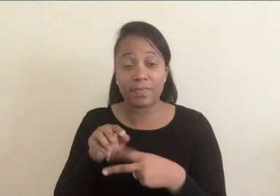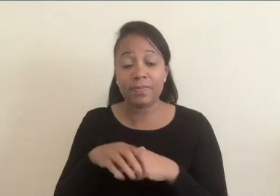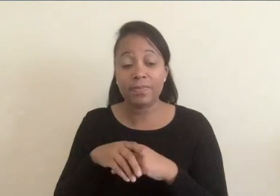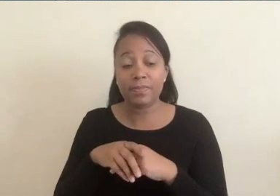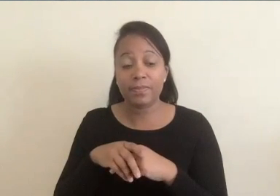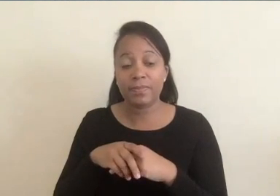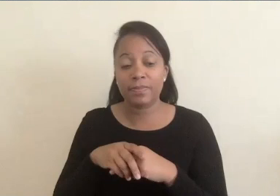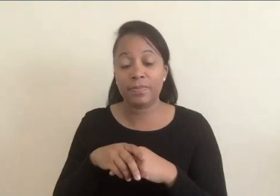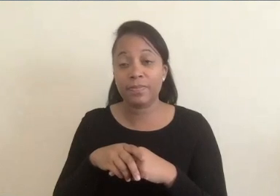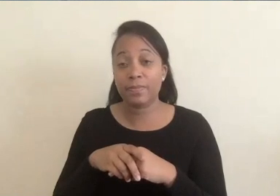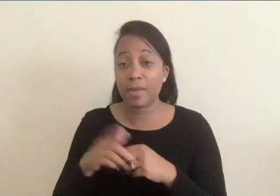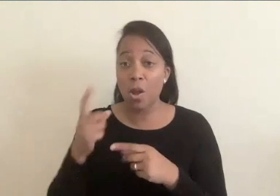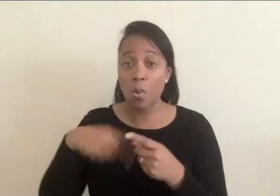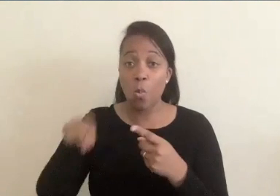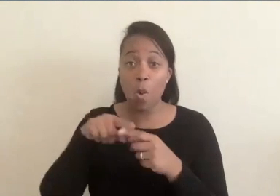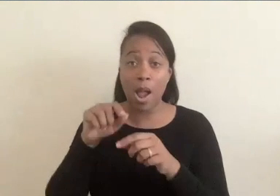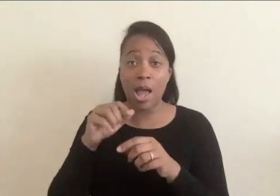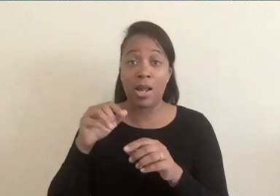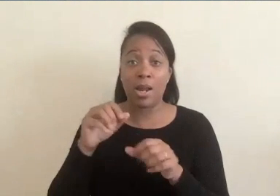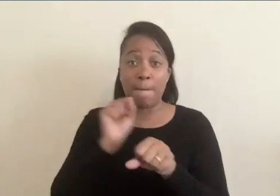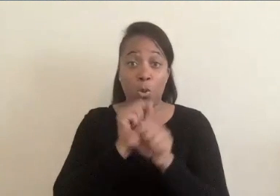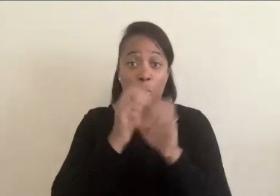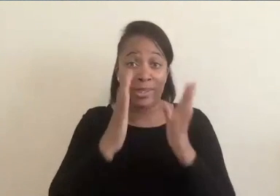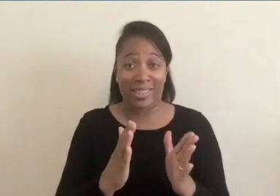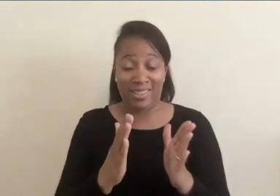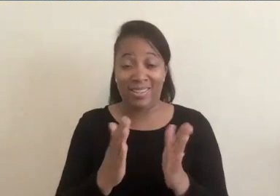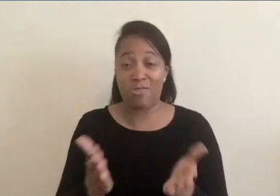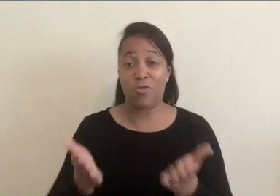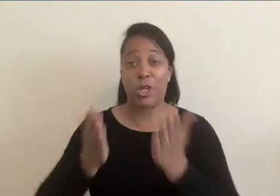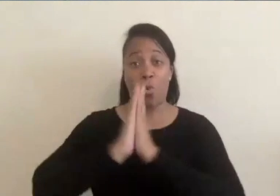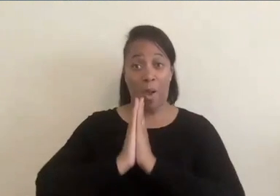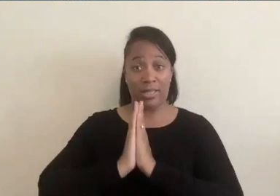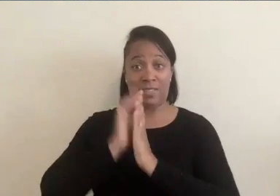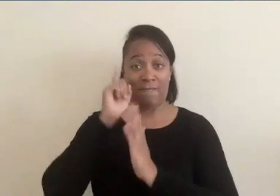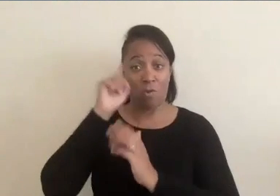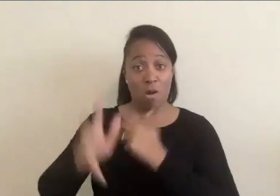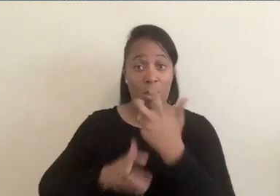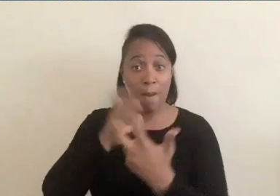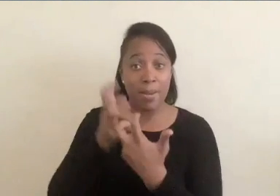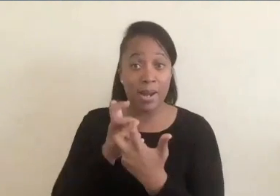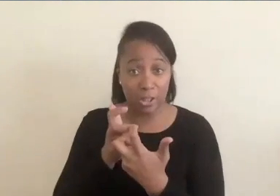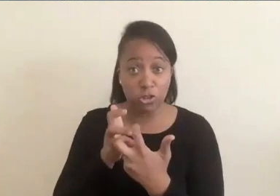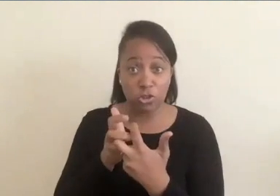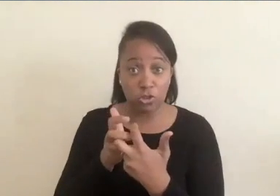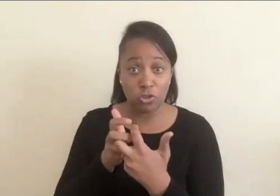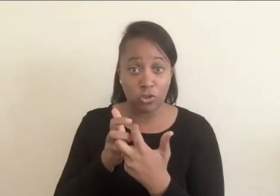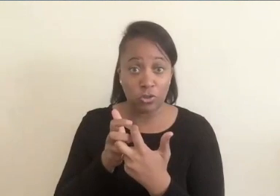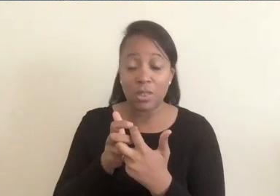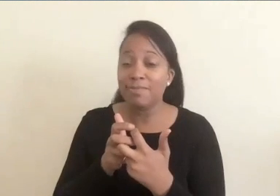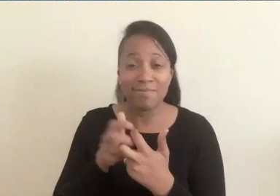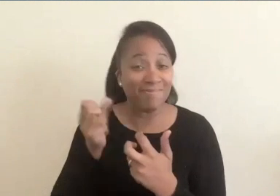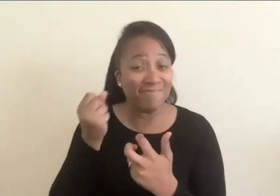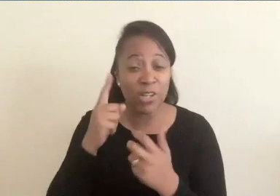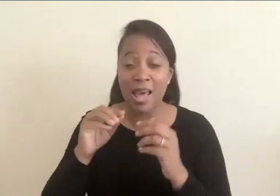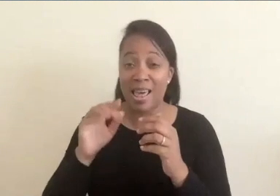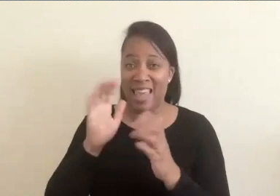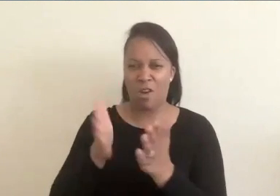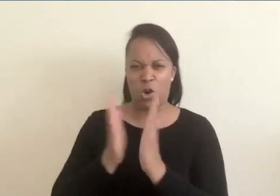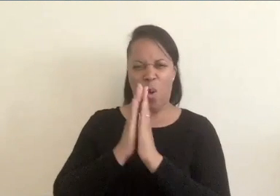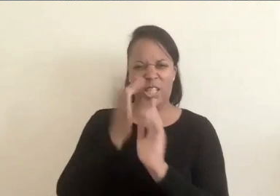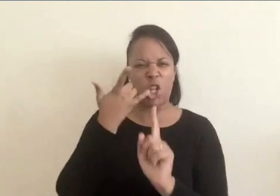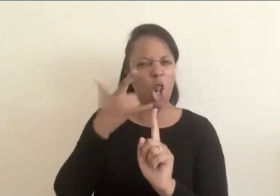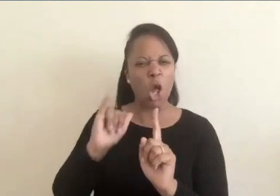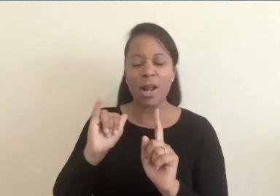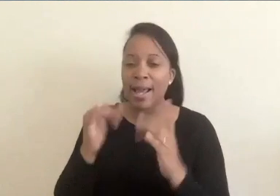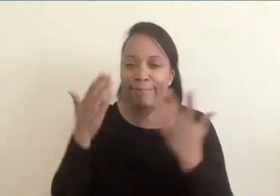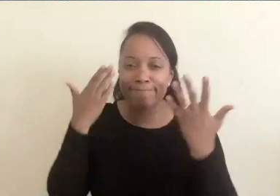when an employee makes a request for an accommodation, and there's no magic words, by the way, the